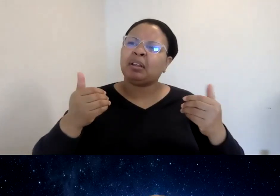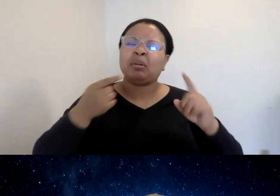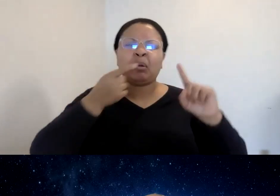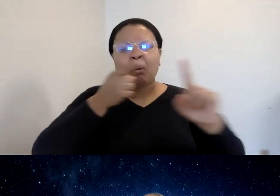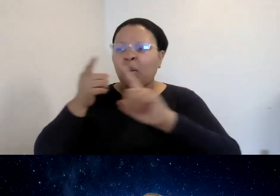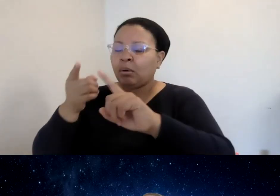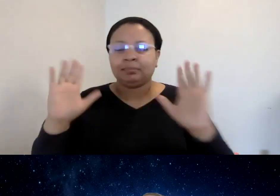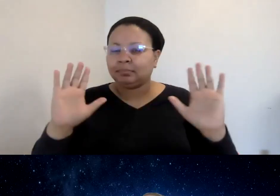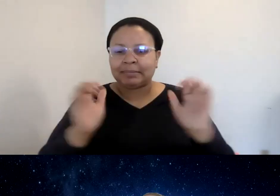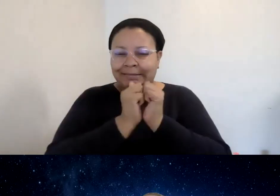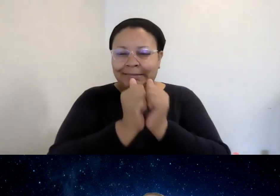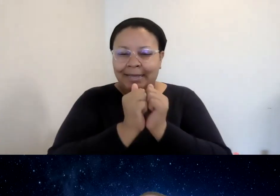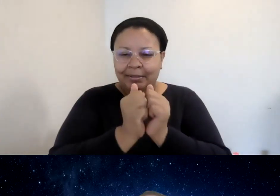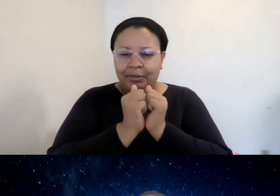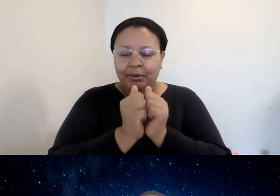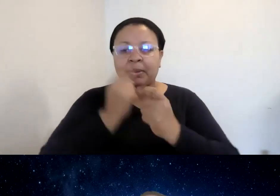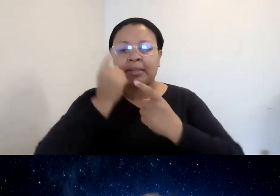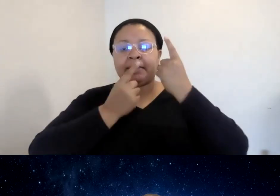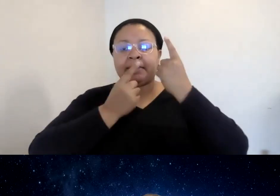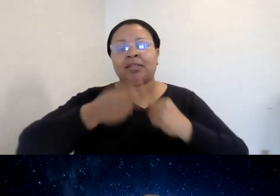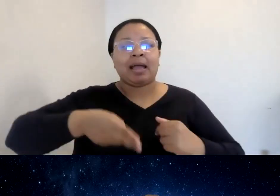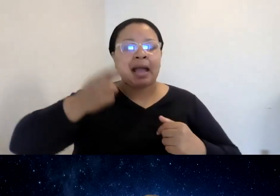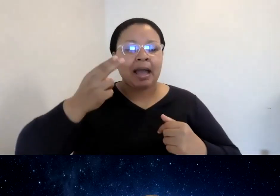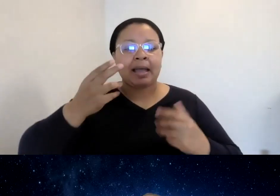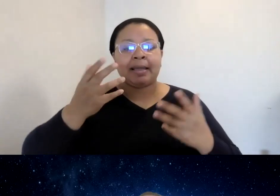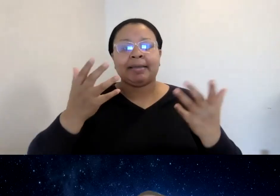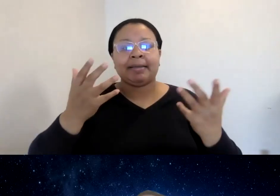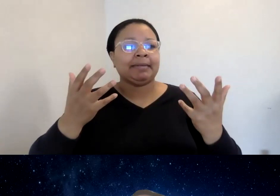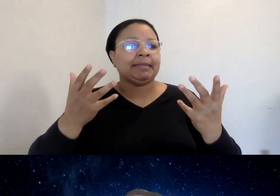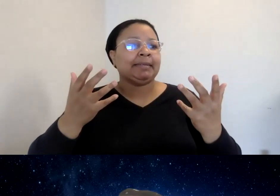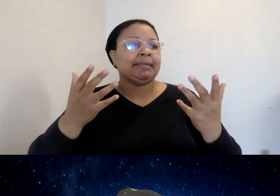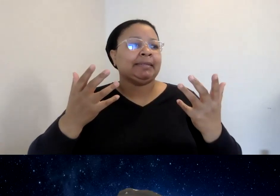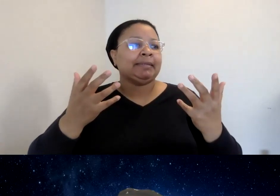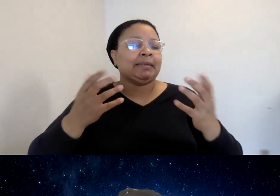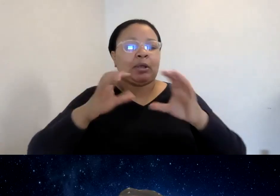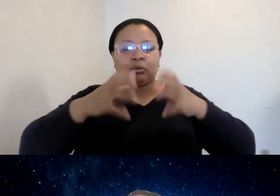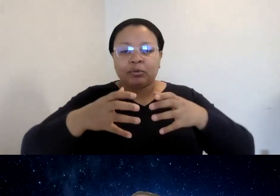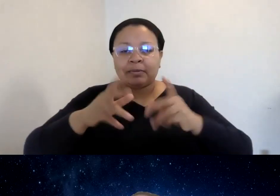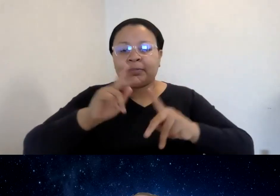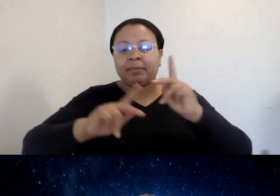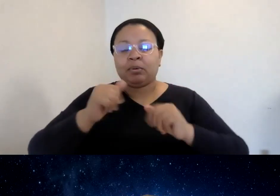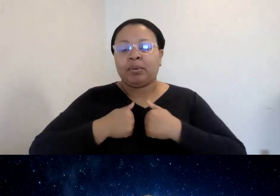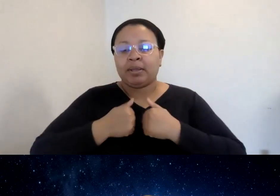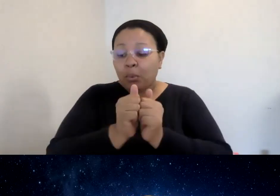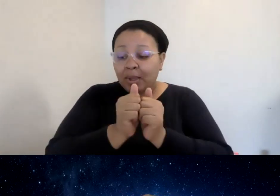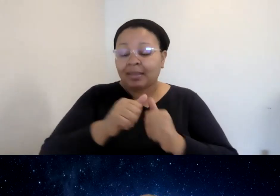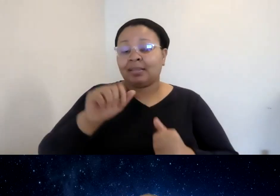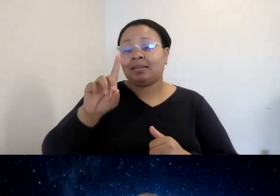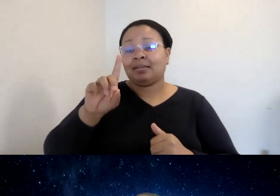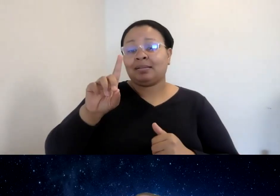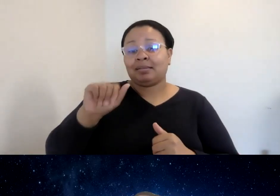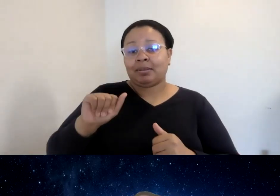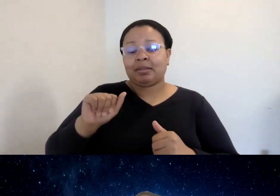When we talk about the high prevalence of people with disabilities killed by police, we talk about Sandra Bland